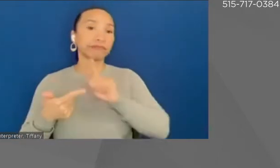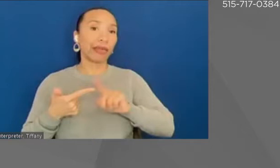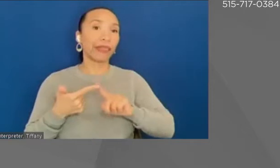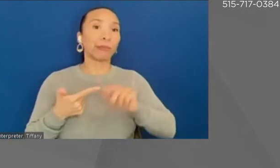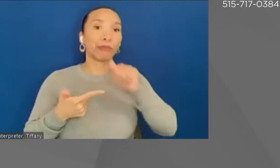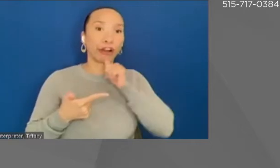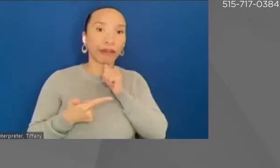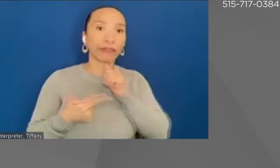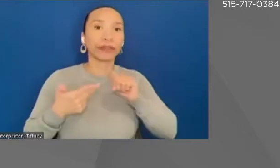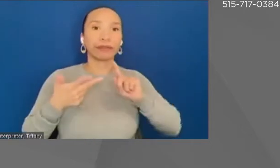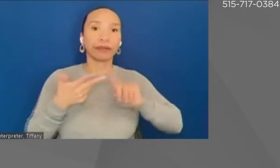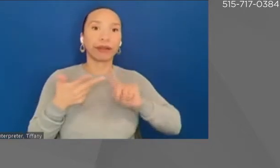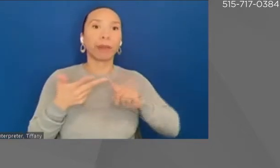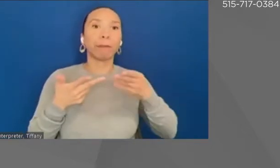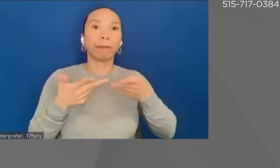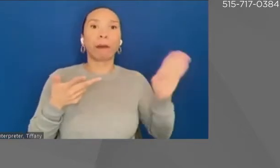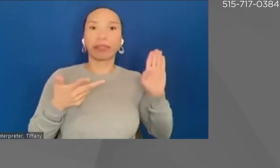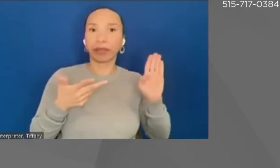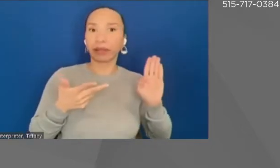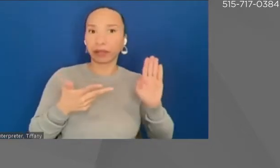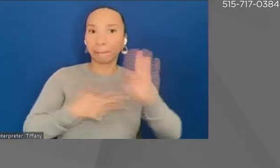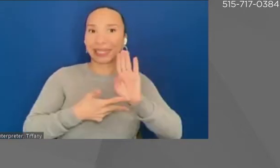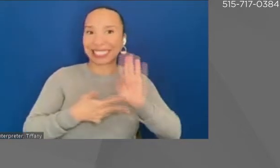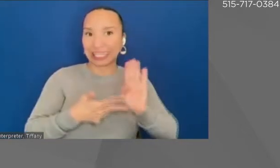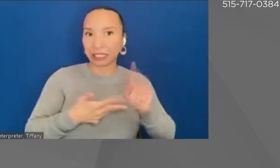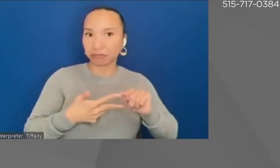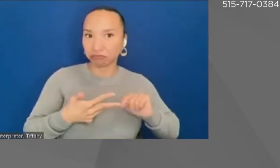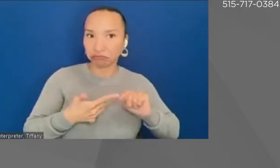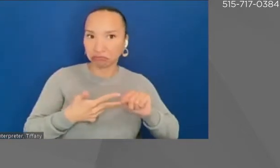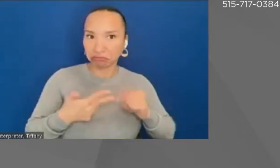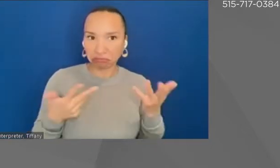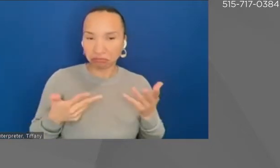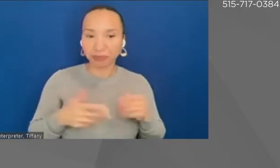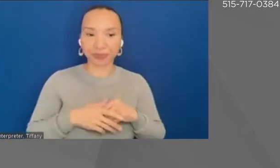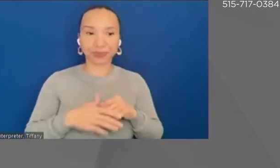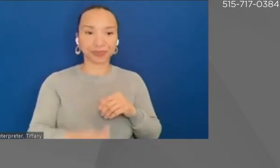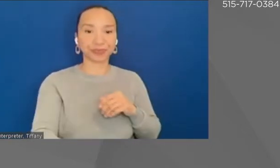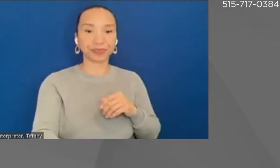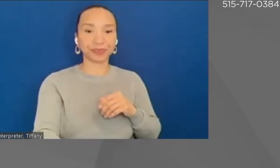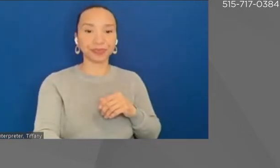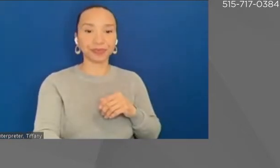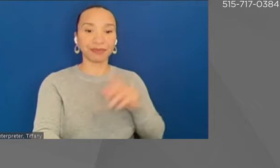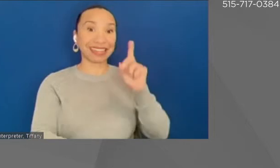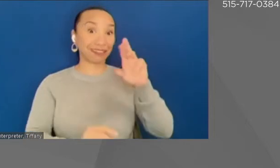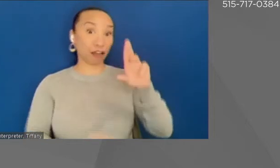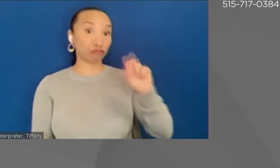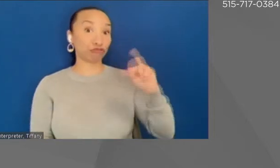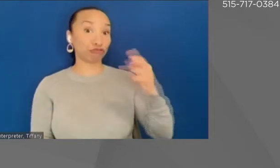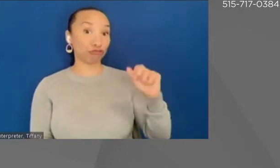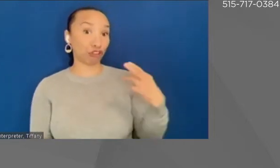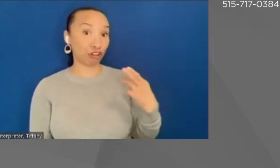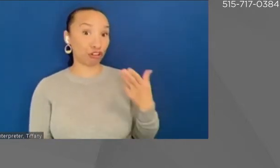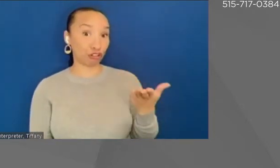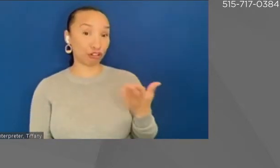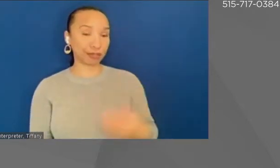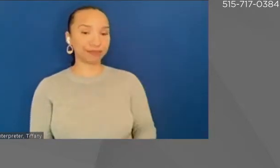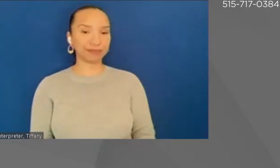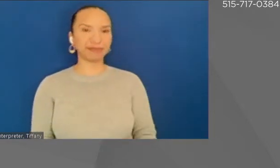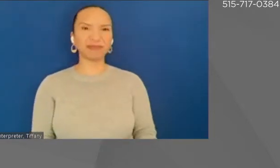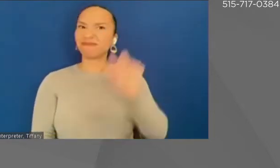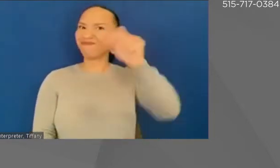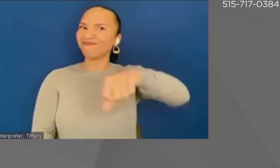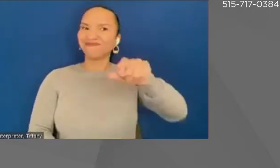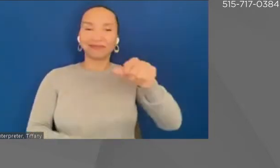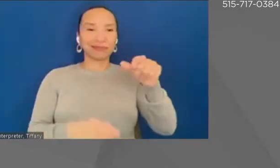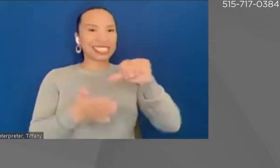Shah, why don't we start with you? Yeah, I mentioned a few about like working with local media and local leaders to get the word out. I